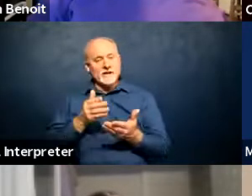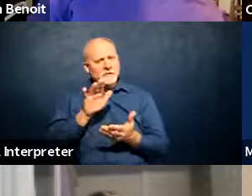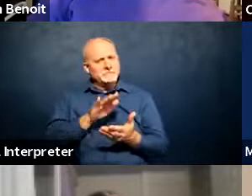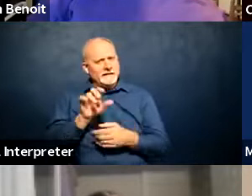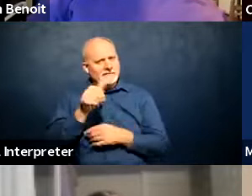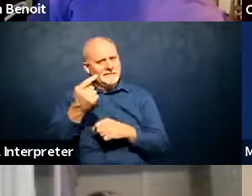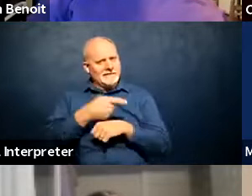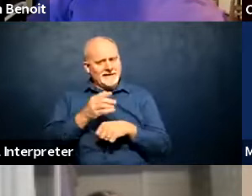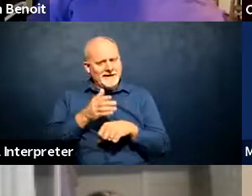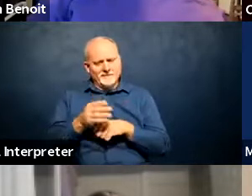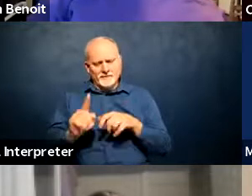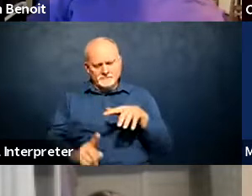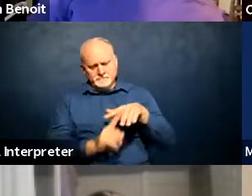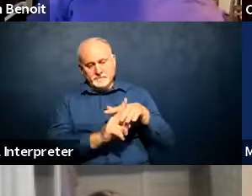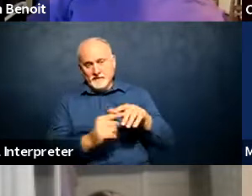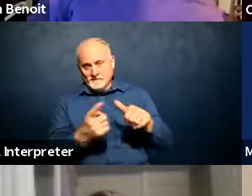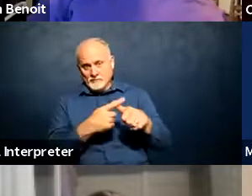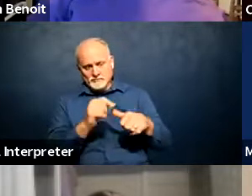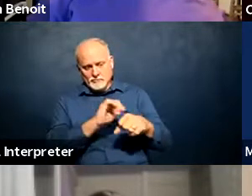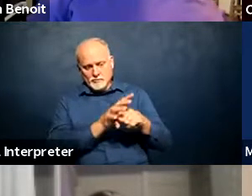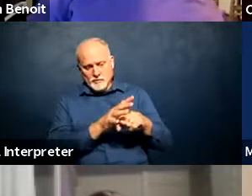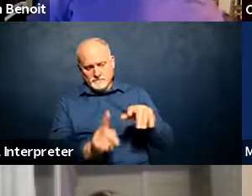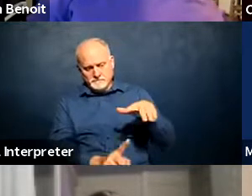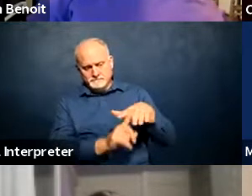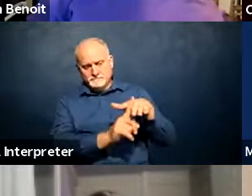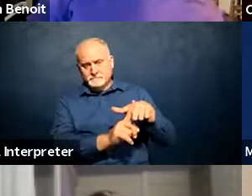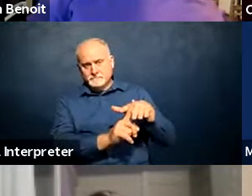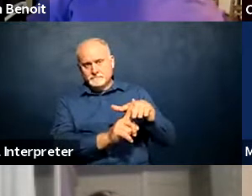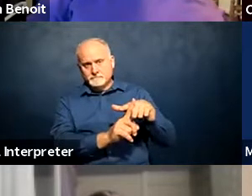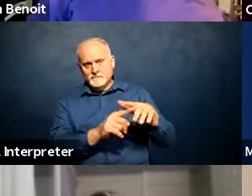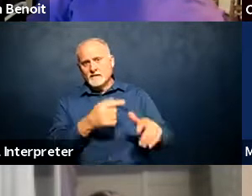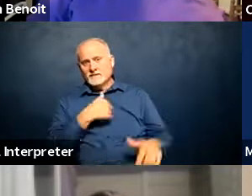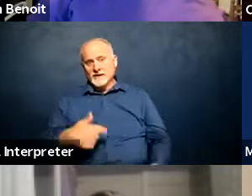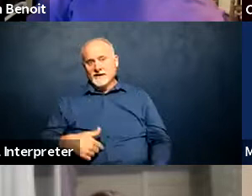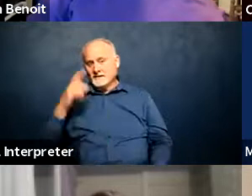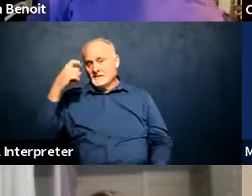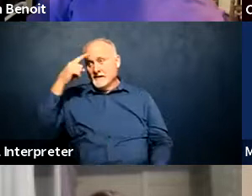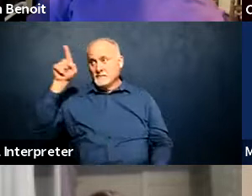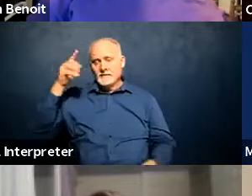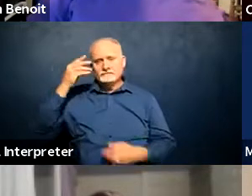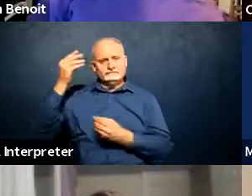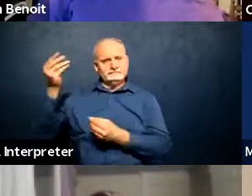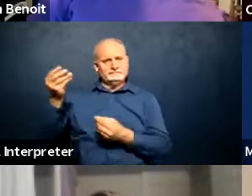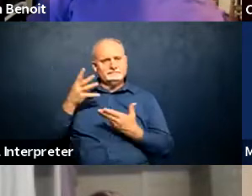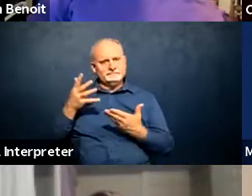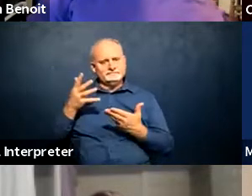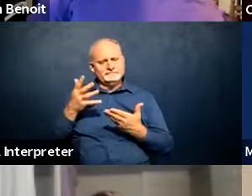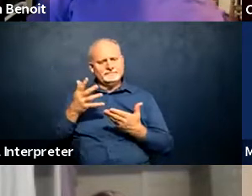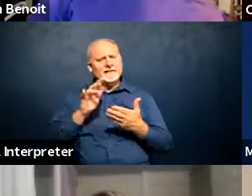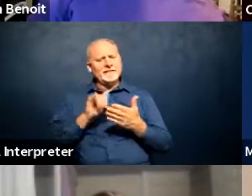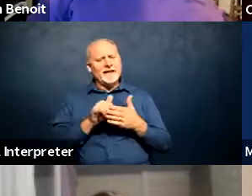days after the first case of coronavirus, the Chinese government released the sequence of the